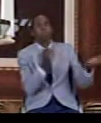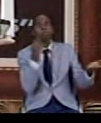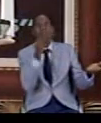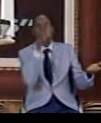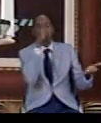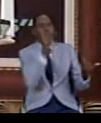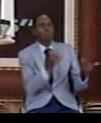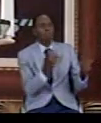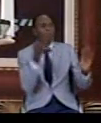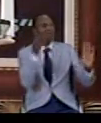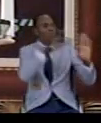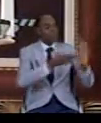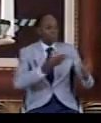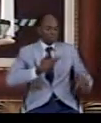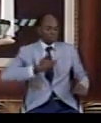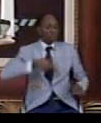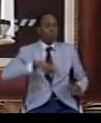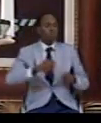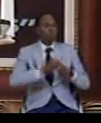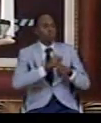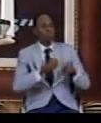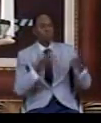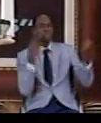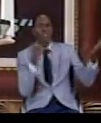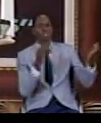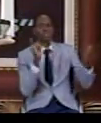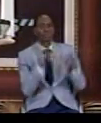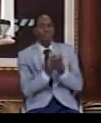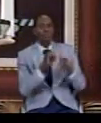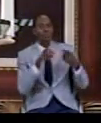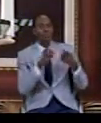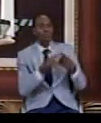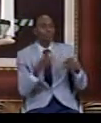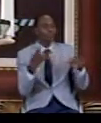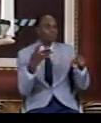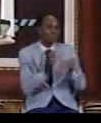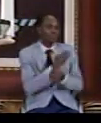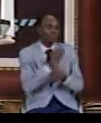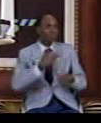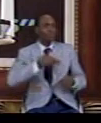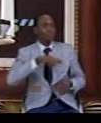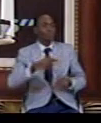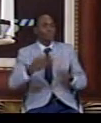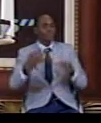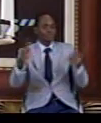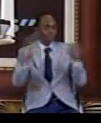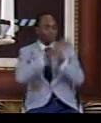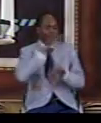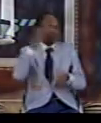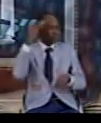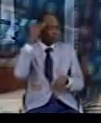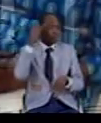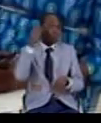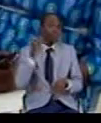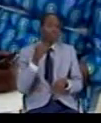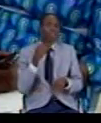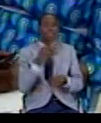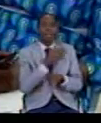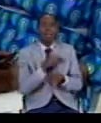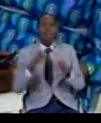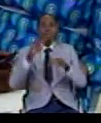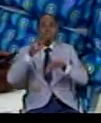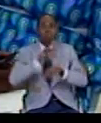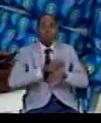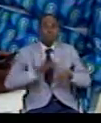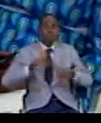He's gone to take religion. Religion has got into it. Said, members of your family may even do that.